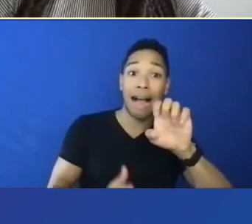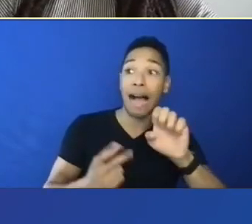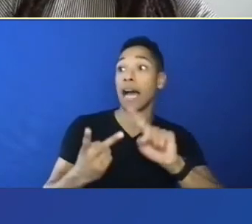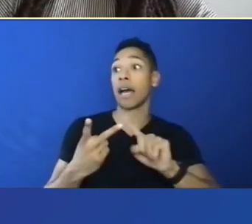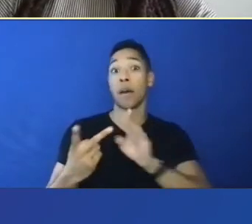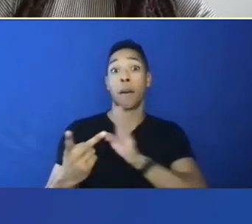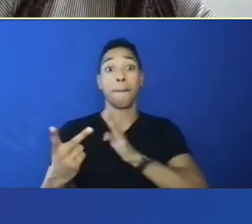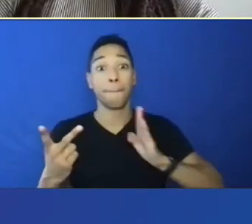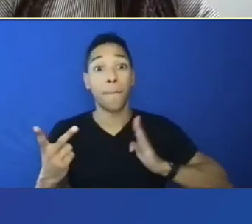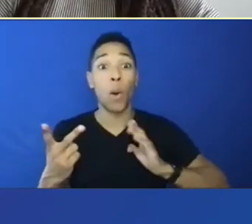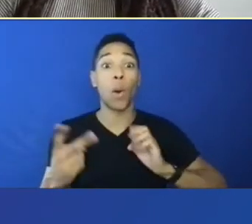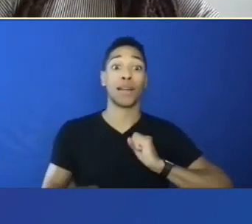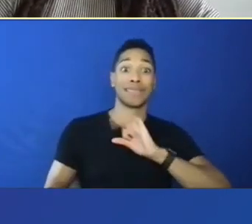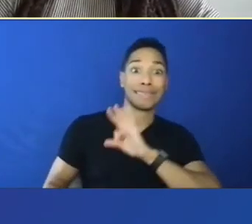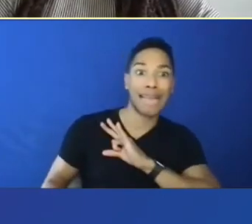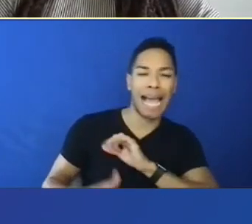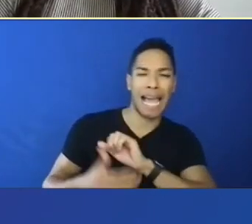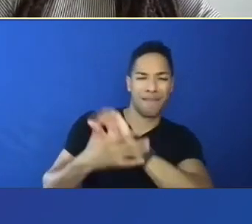board, with everyone,